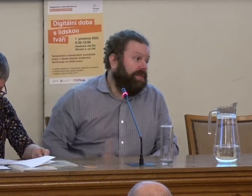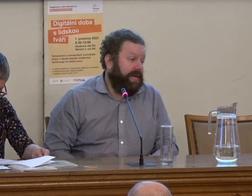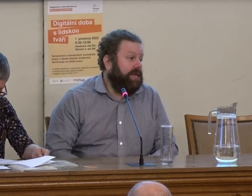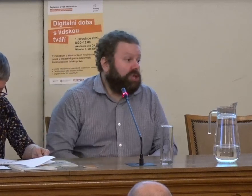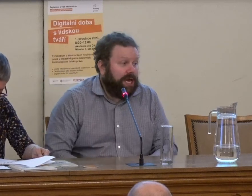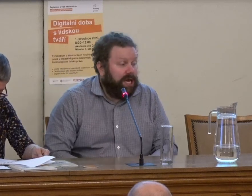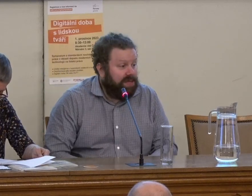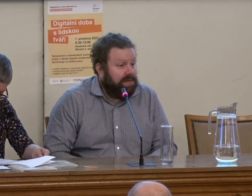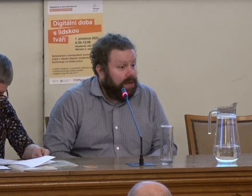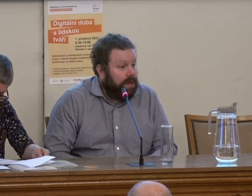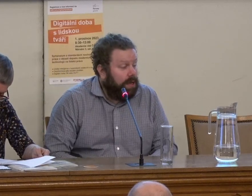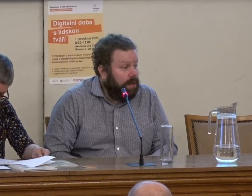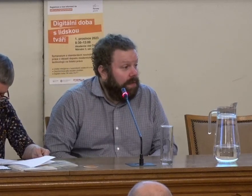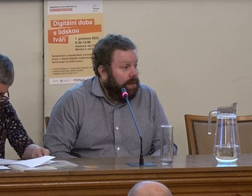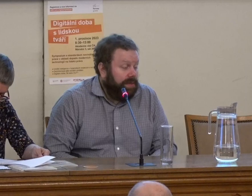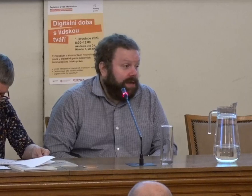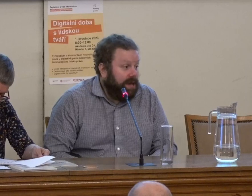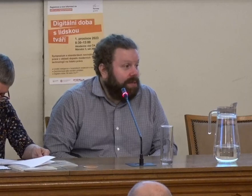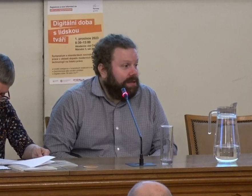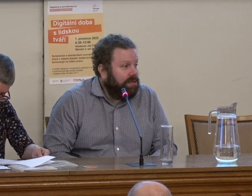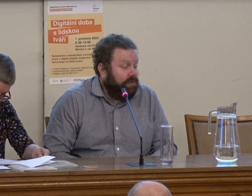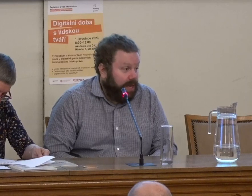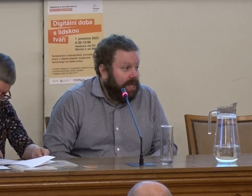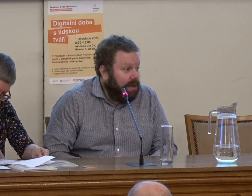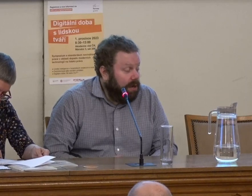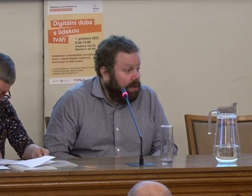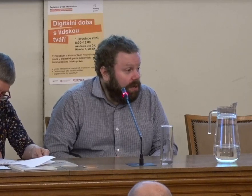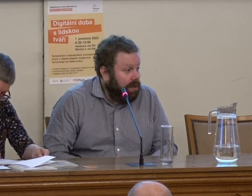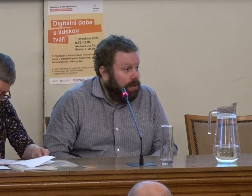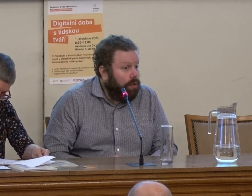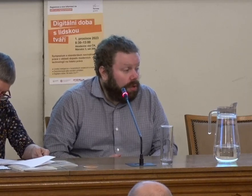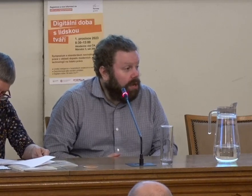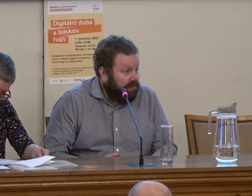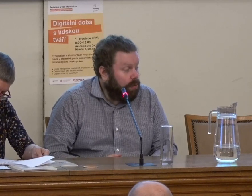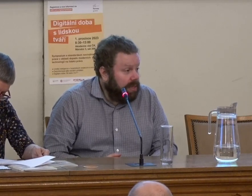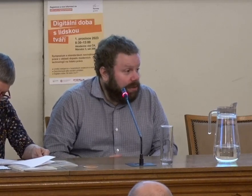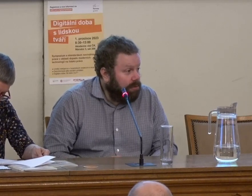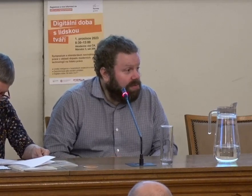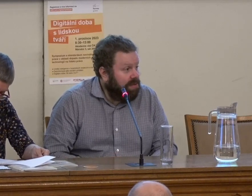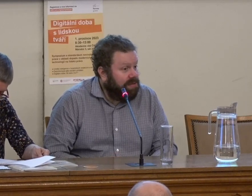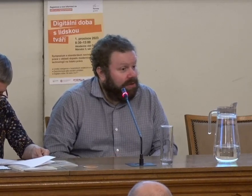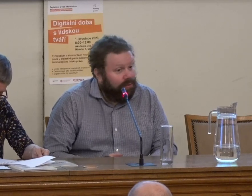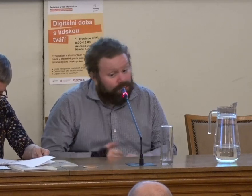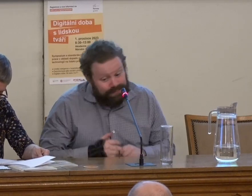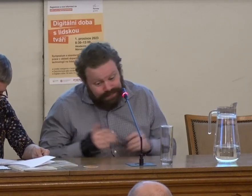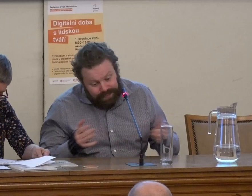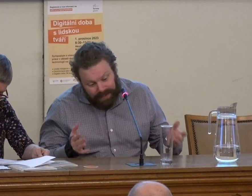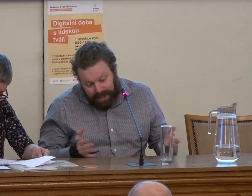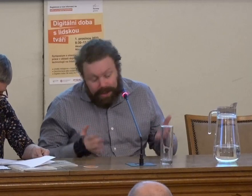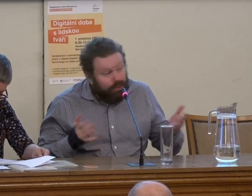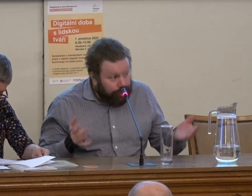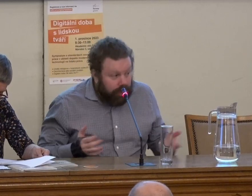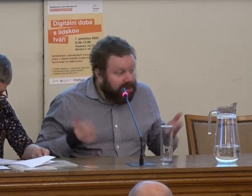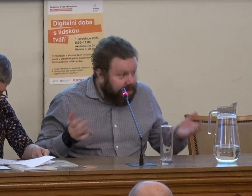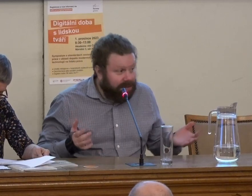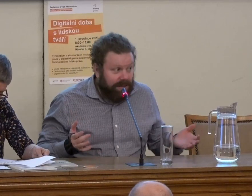the Danish case, they have been surveying all kinds of foreign leaders, so…